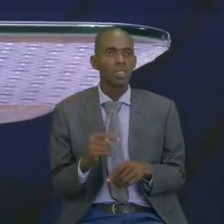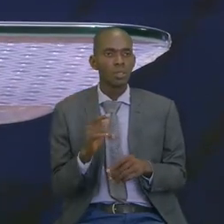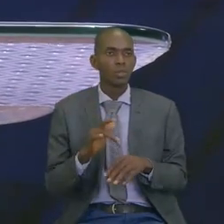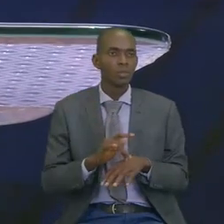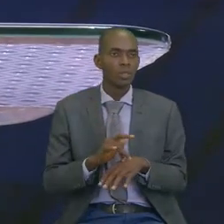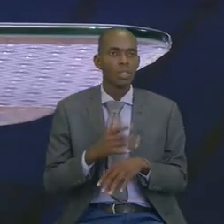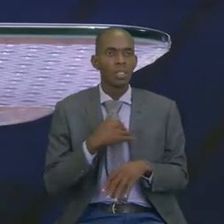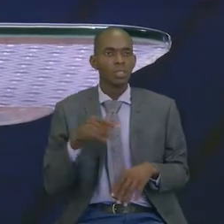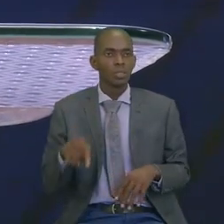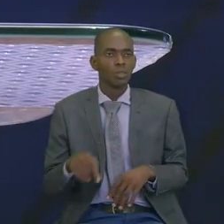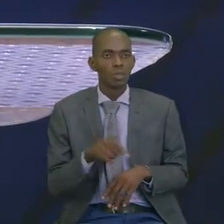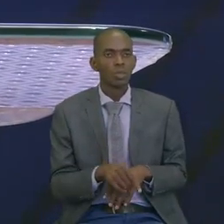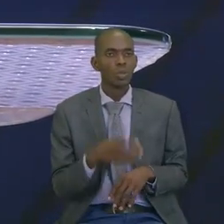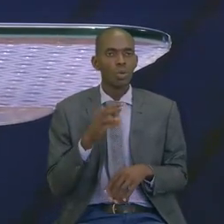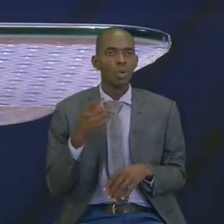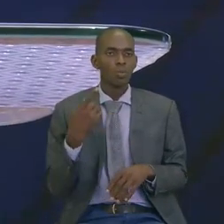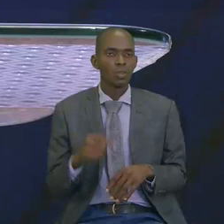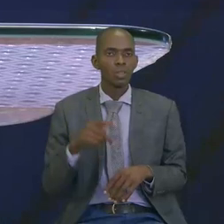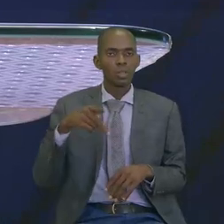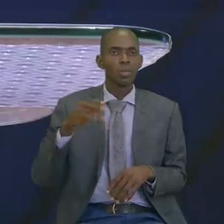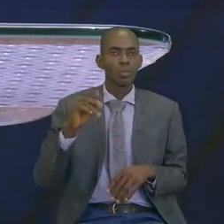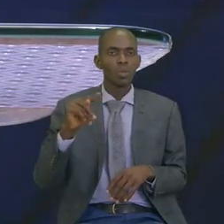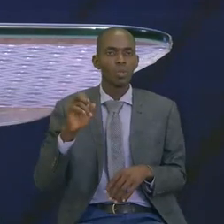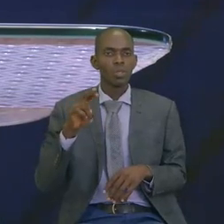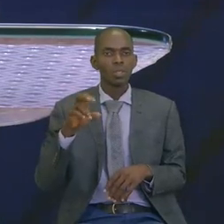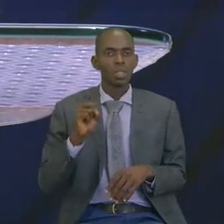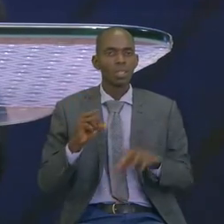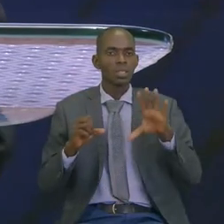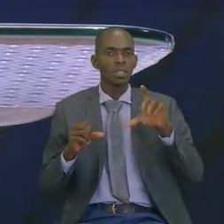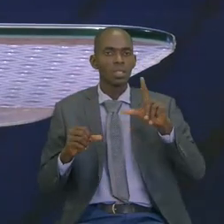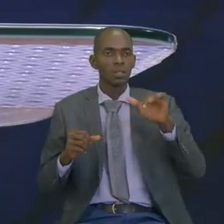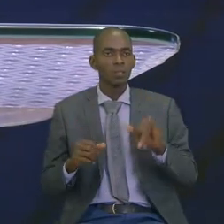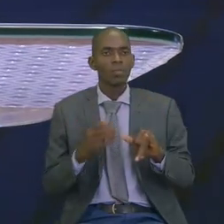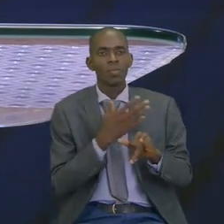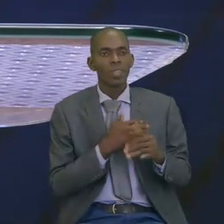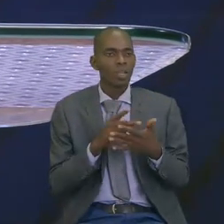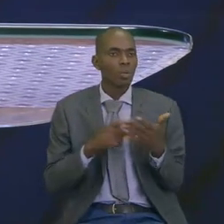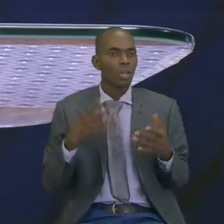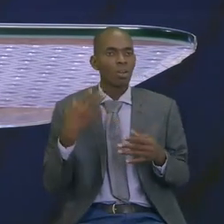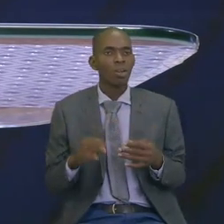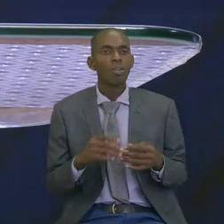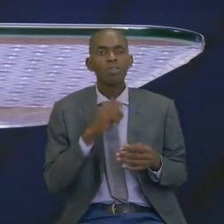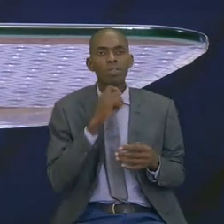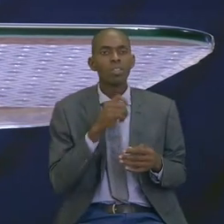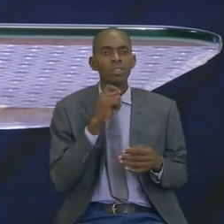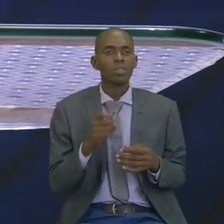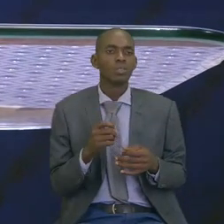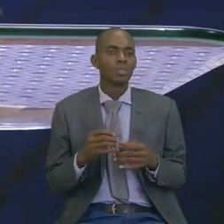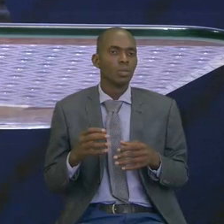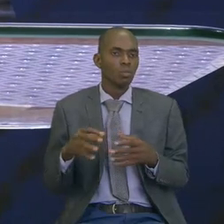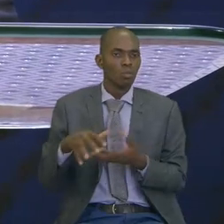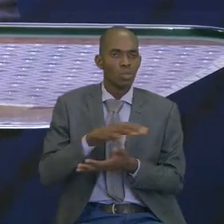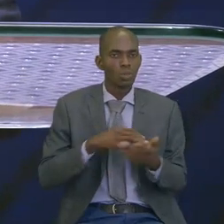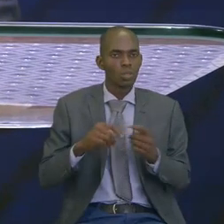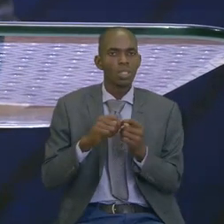feet and the toes, part of potter's clay and part iron mixed together, the kingdom shall